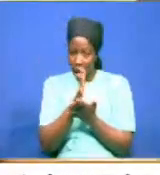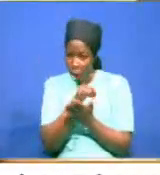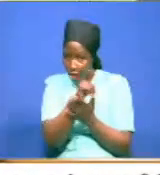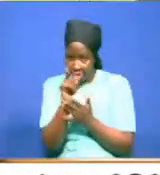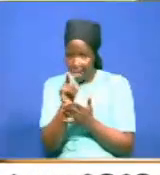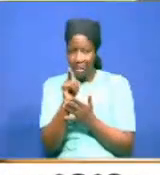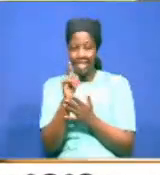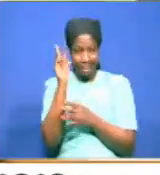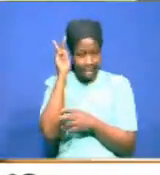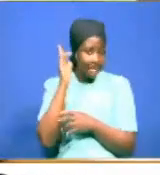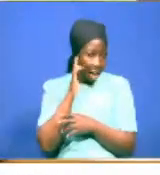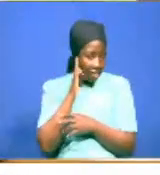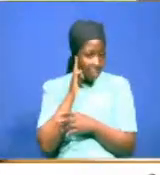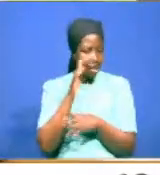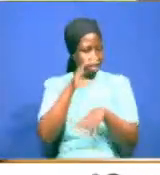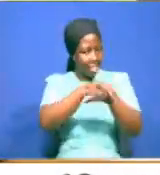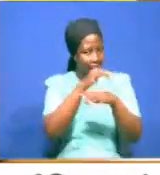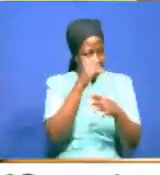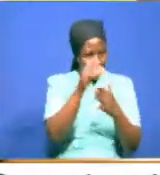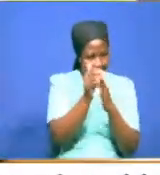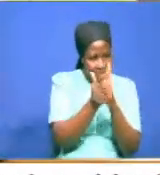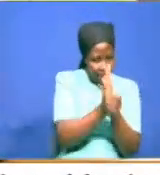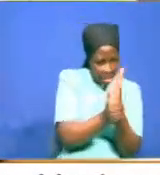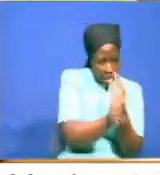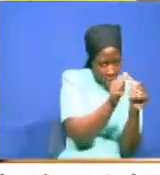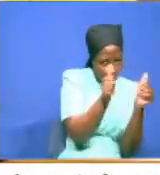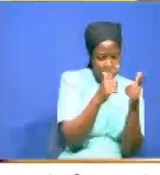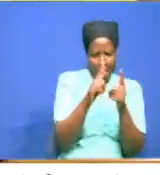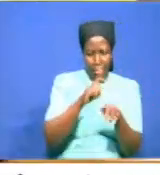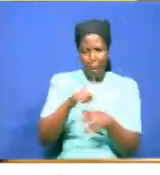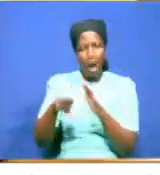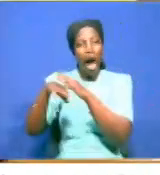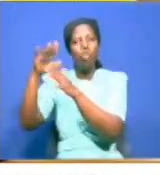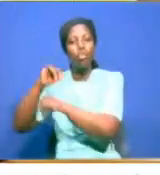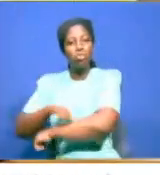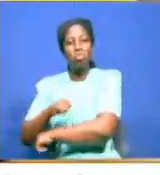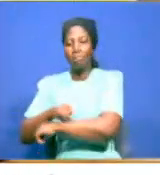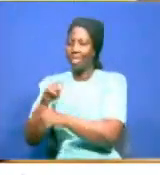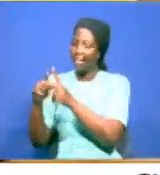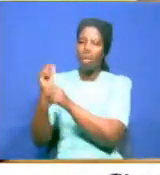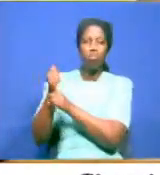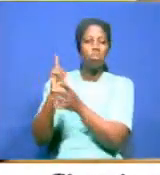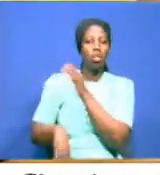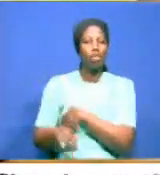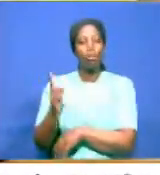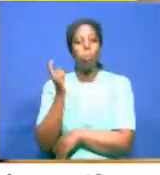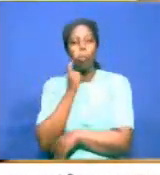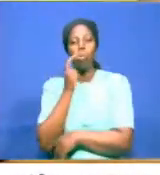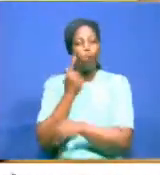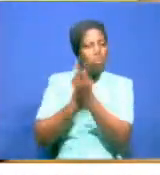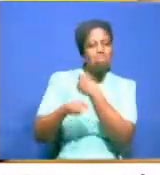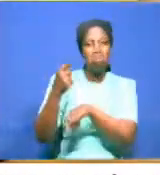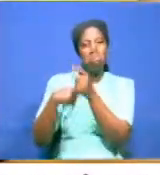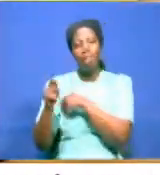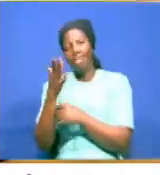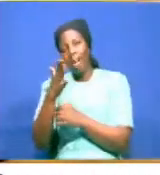skill they have, they end up selling sweets. Some of them have seen them also along Moy Avenue, mm-hmm. River